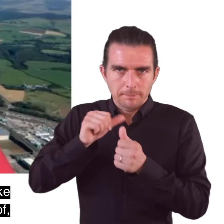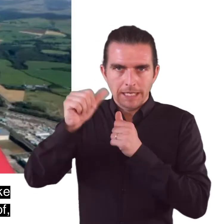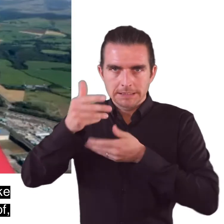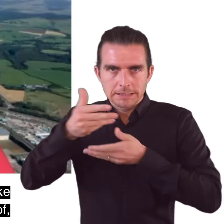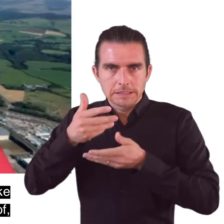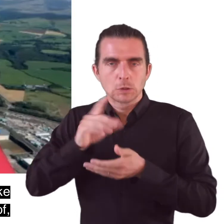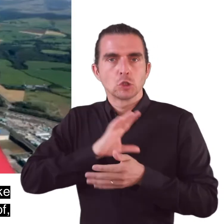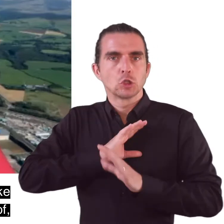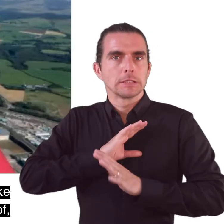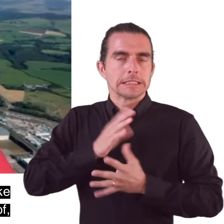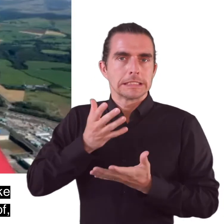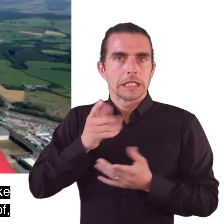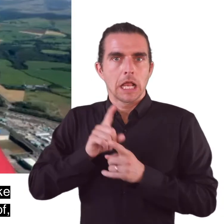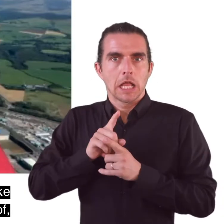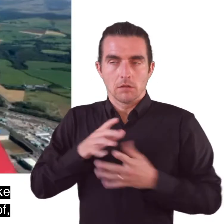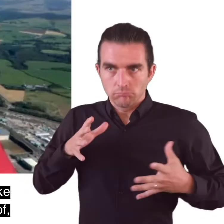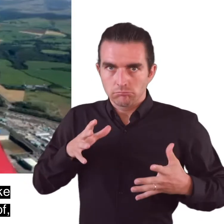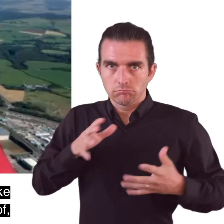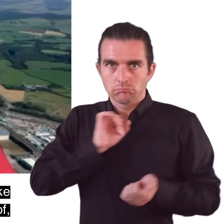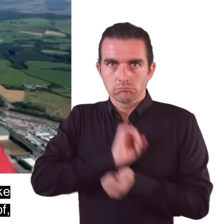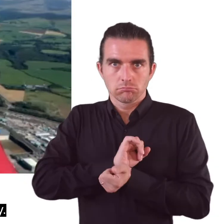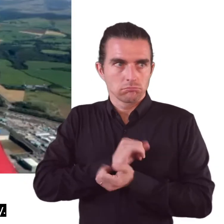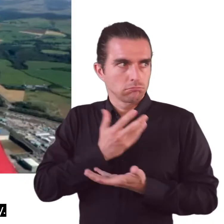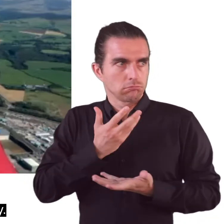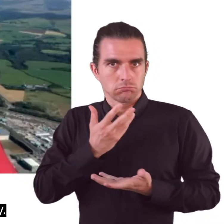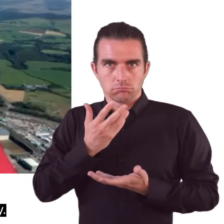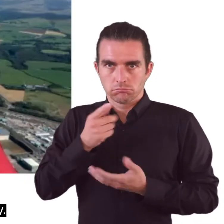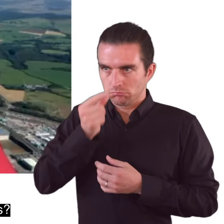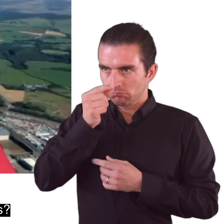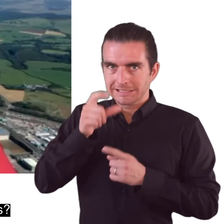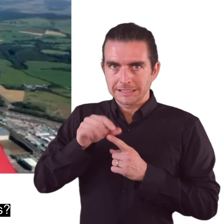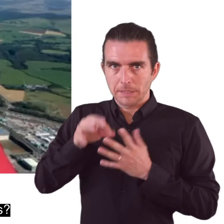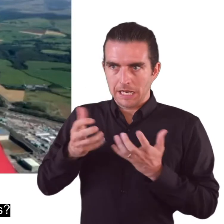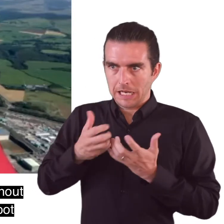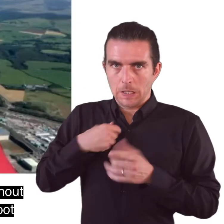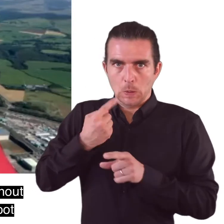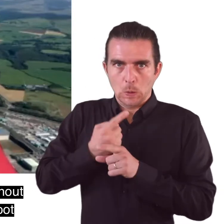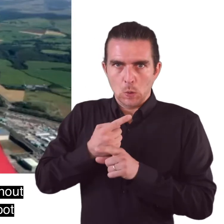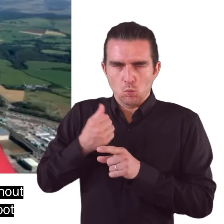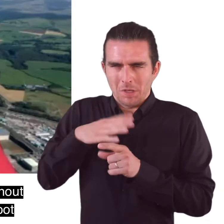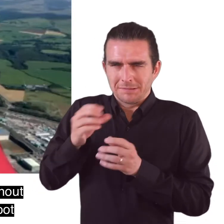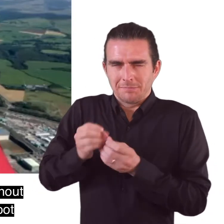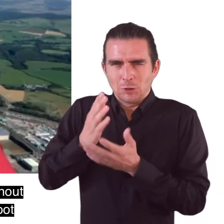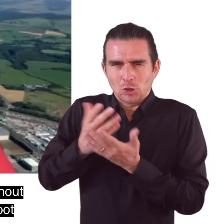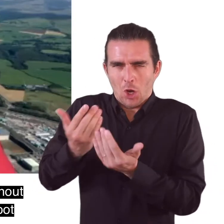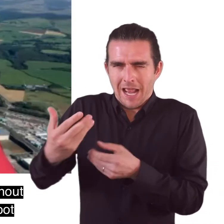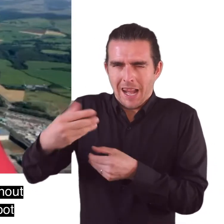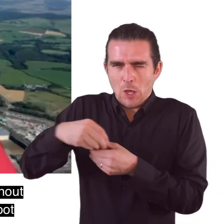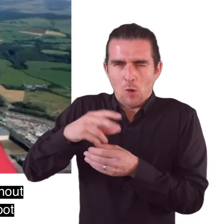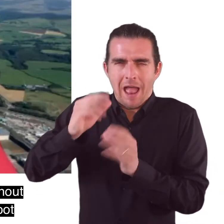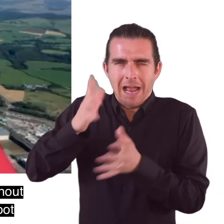get stuck like deer in a headlight of, oh, it might be a disability, how do I talk about this, how do I be inclusive